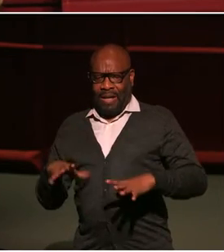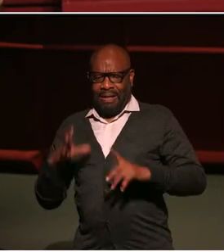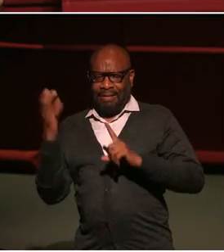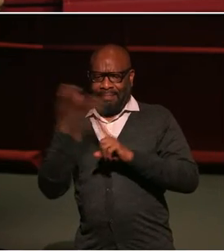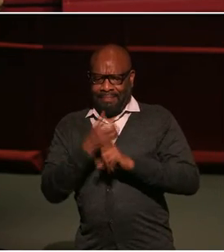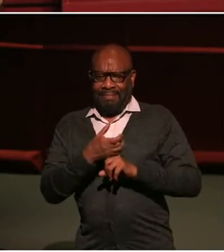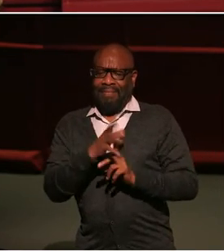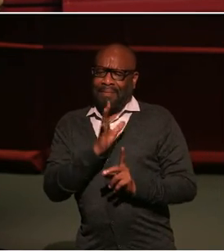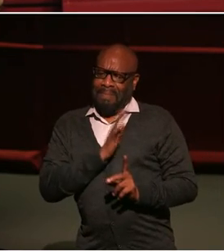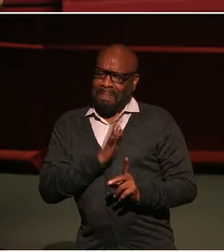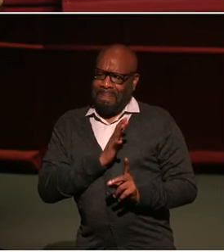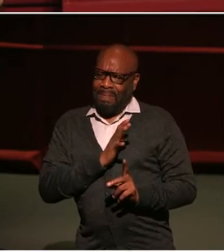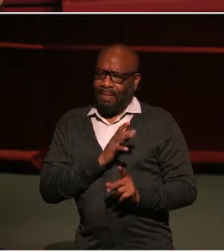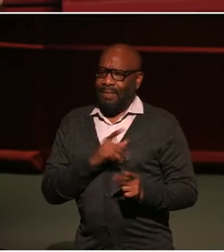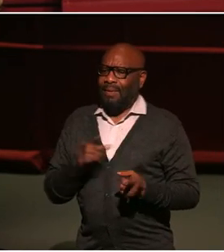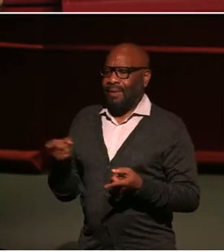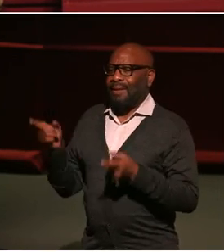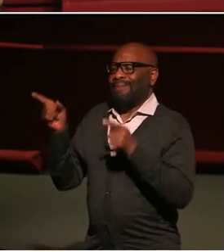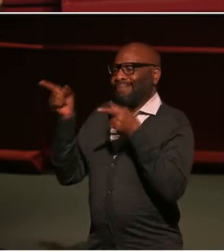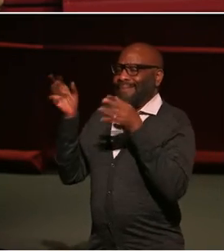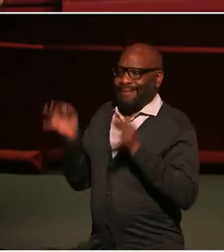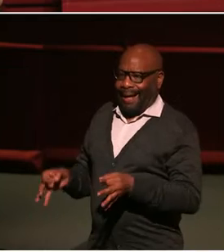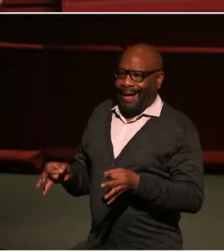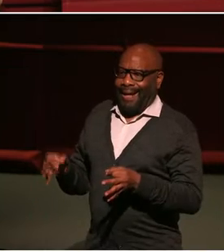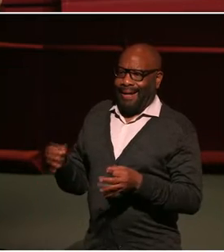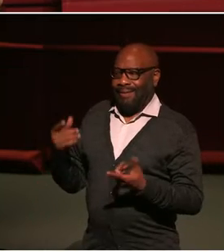way, he chose my wardrobe for me.